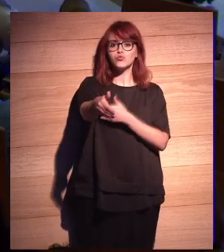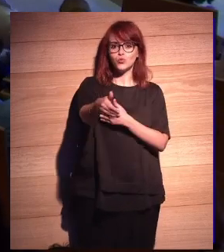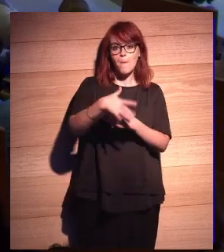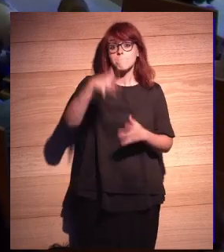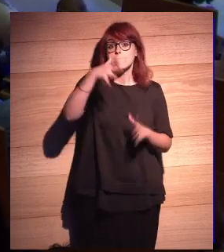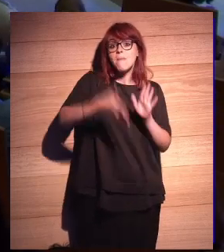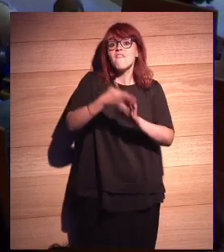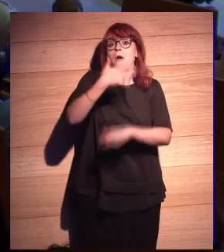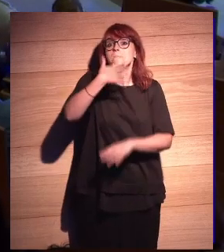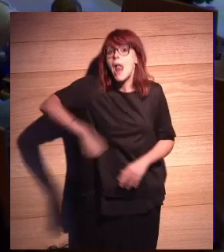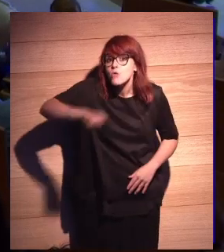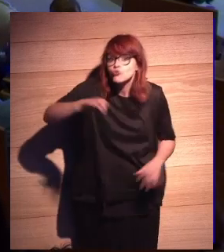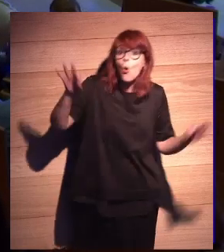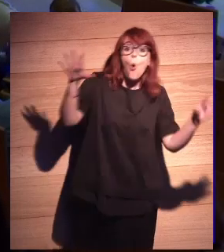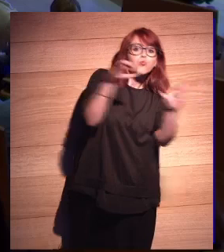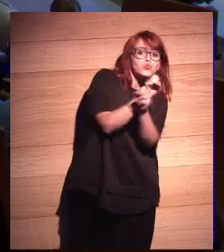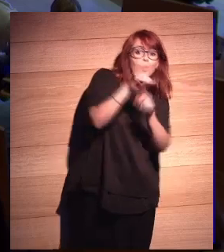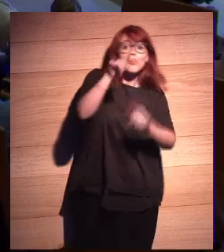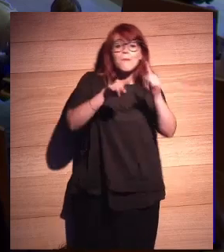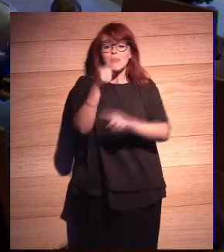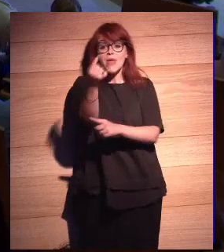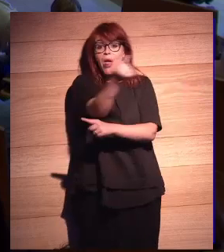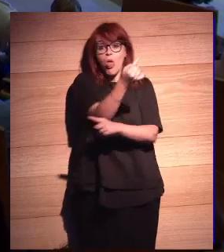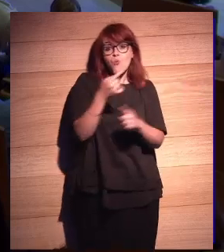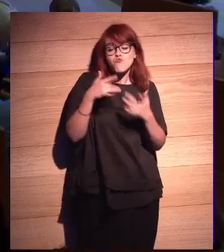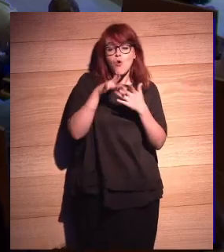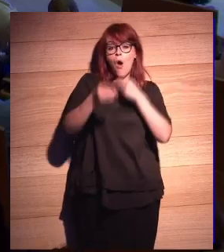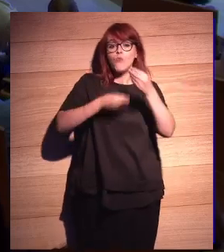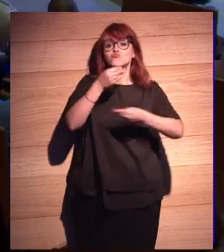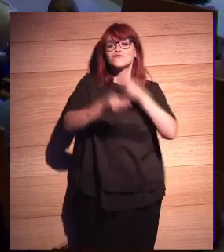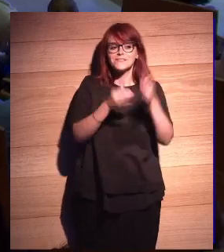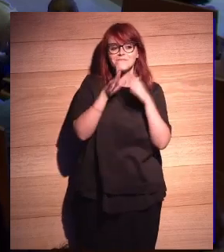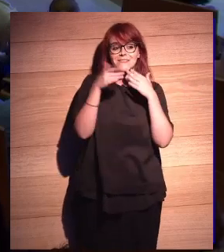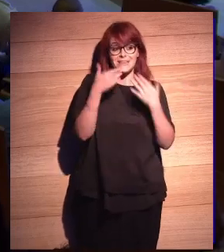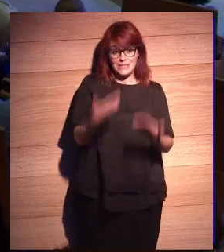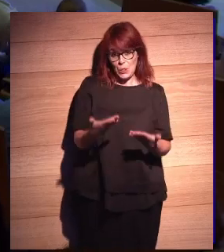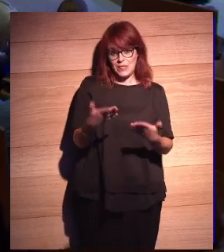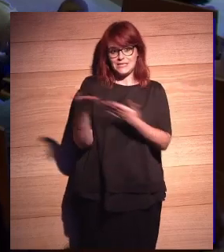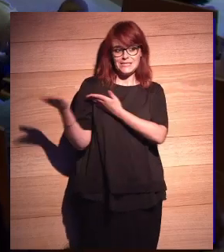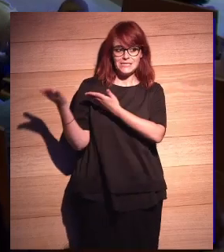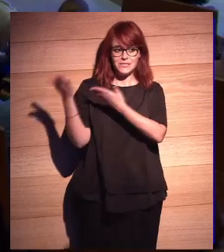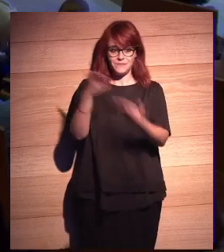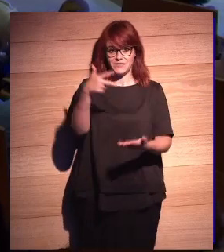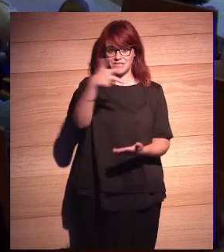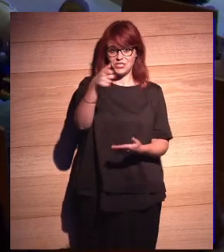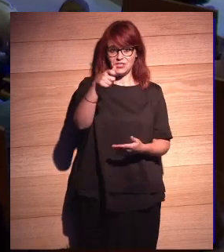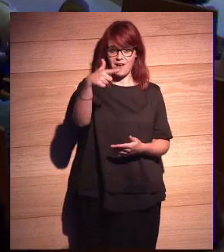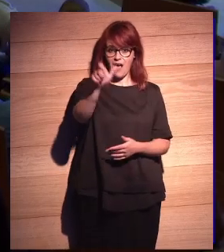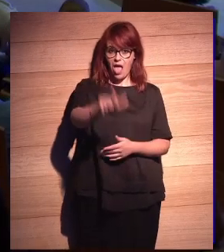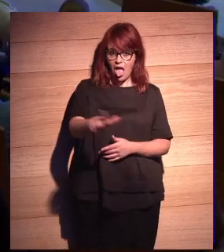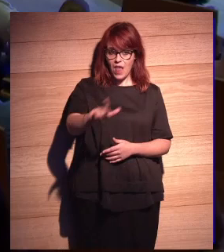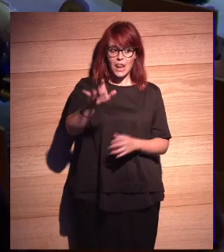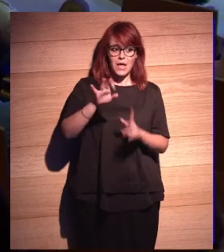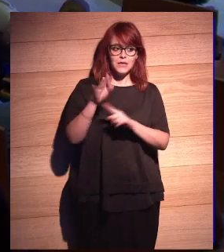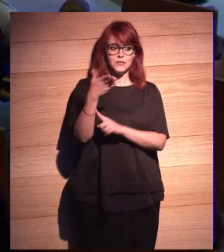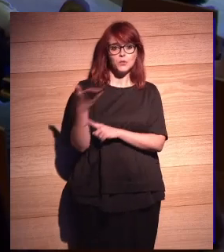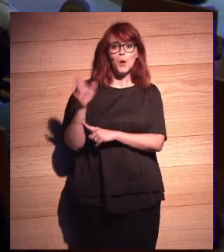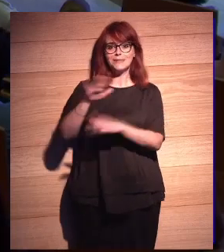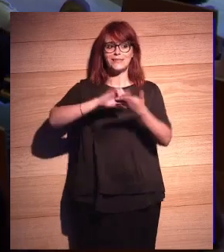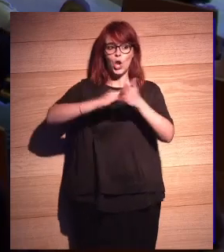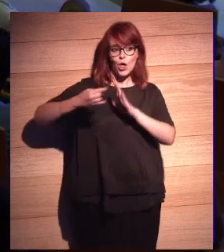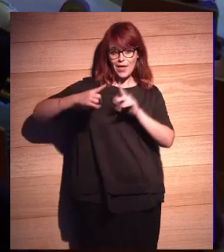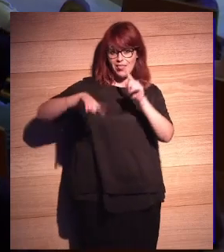inaugurating it, said that the future could be wonderful or very dark. It depends on what we do with it. So right now, I leave you with Chagall, who's going to